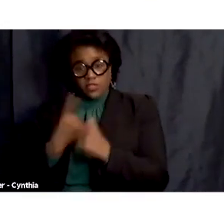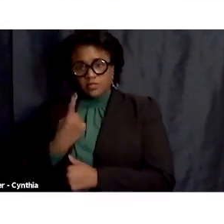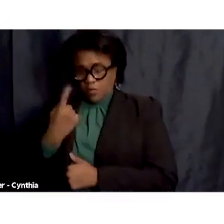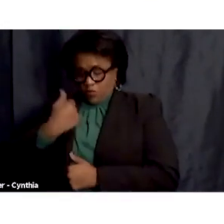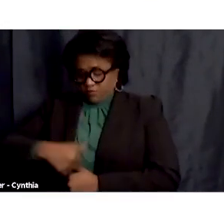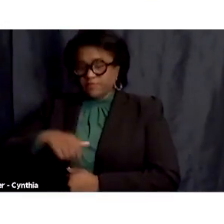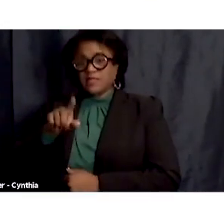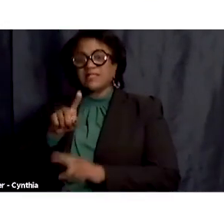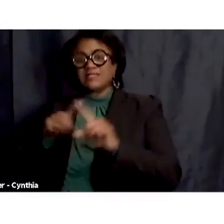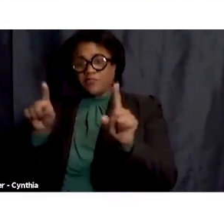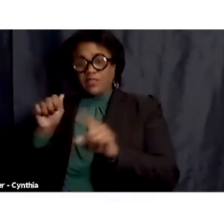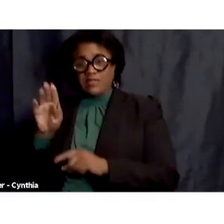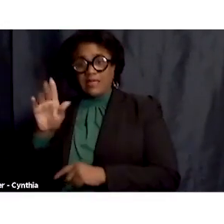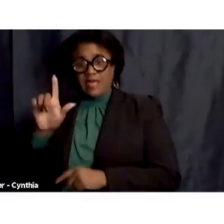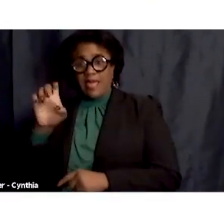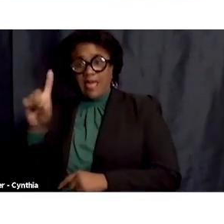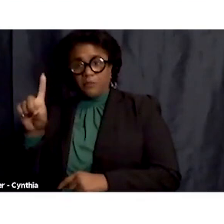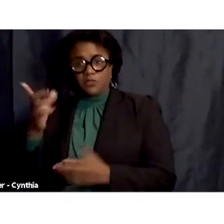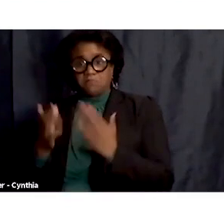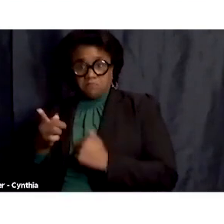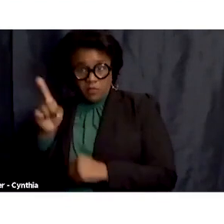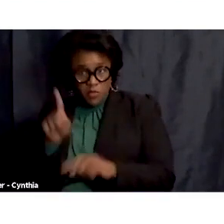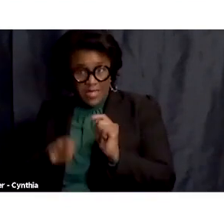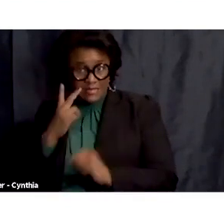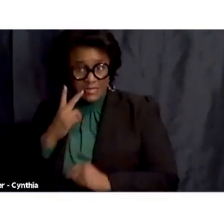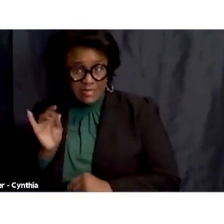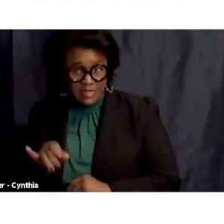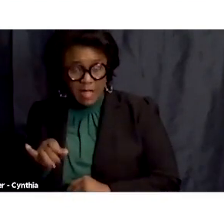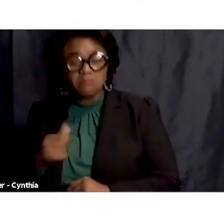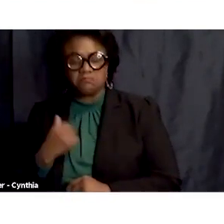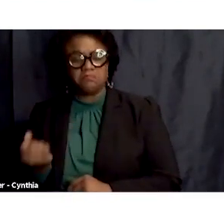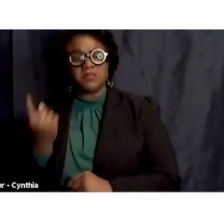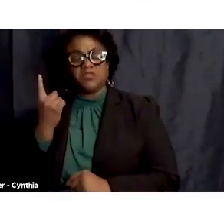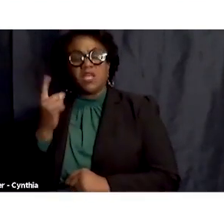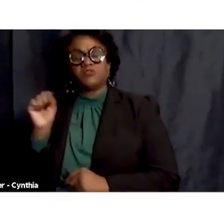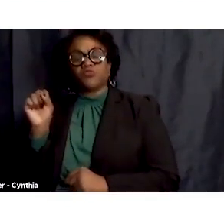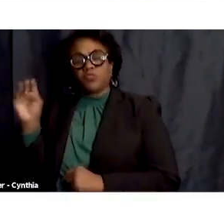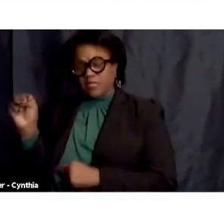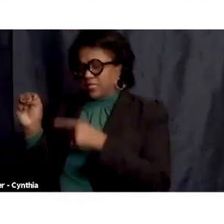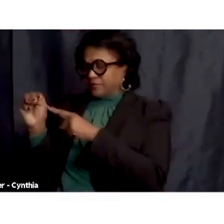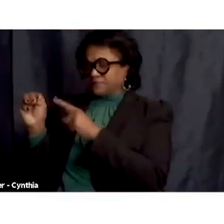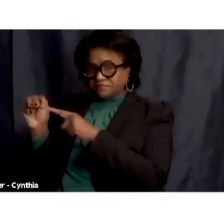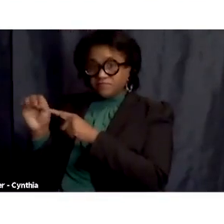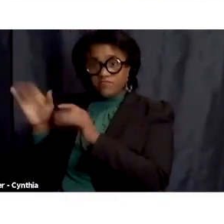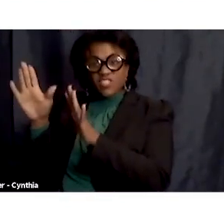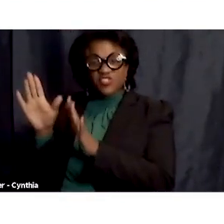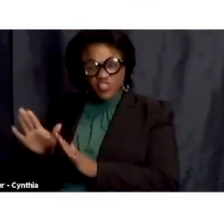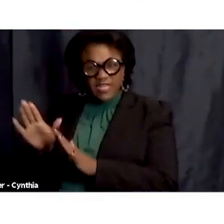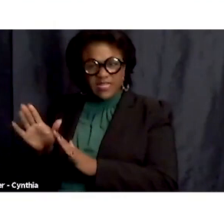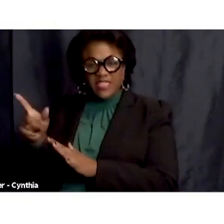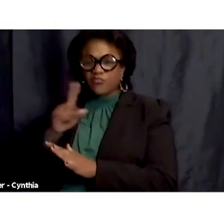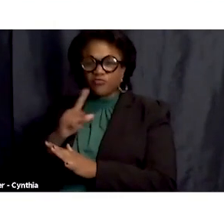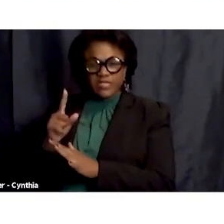differently abled, who may not present that way, I do understand that social media is great as far as